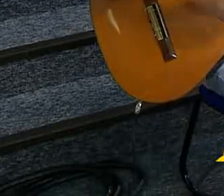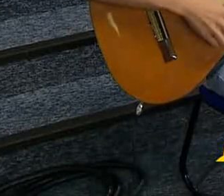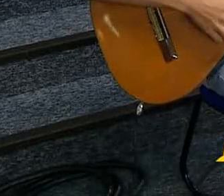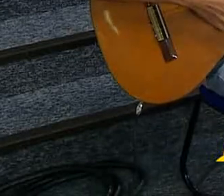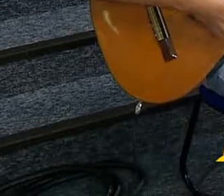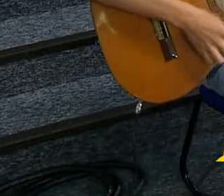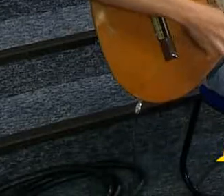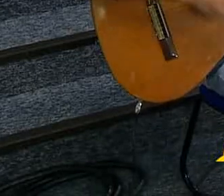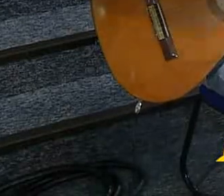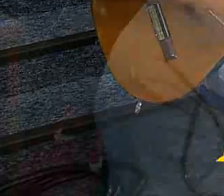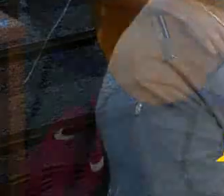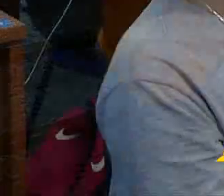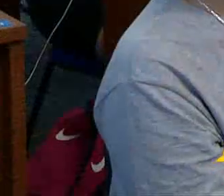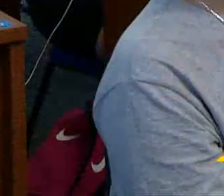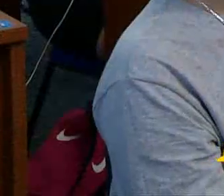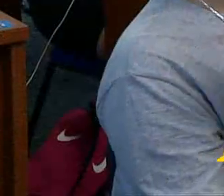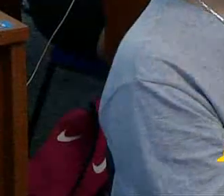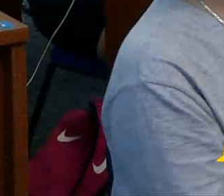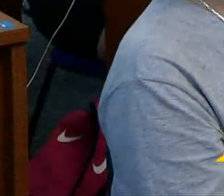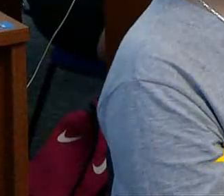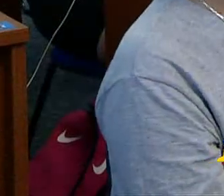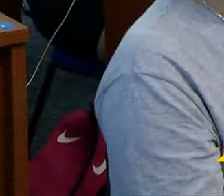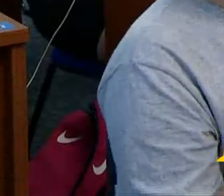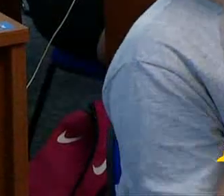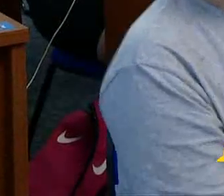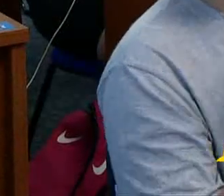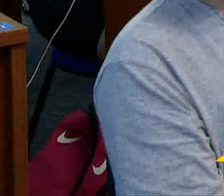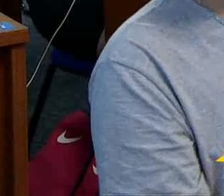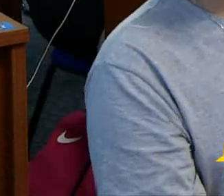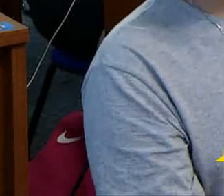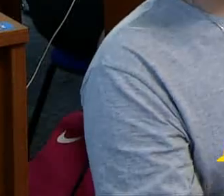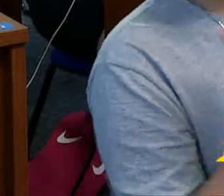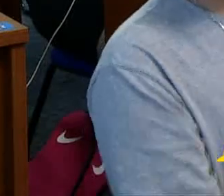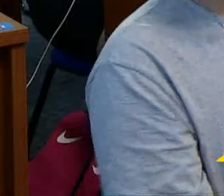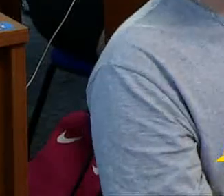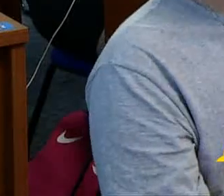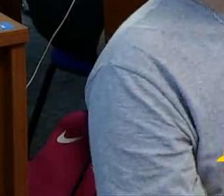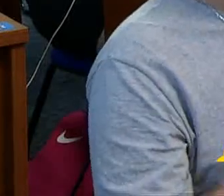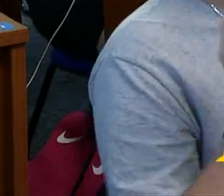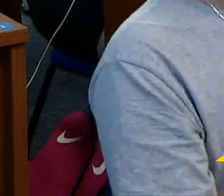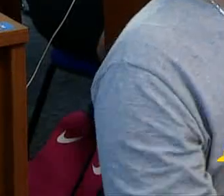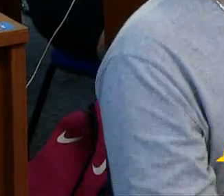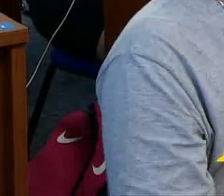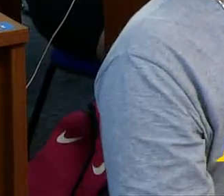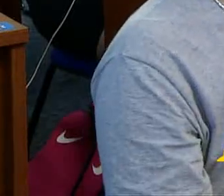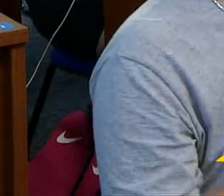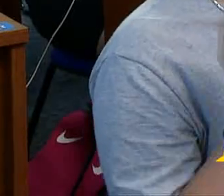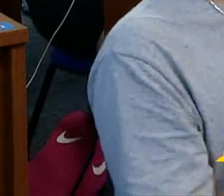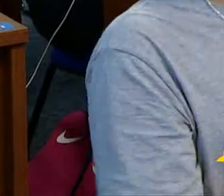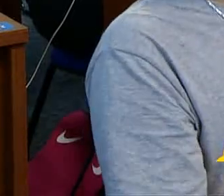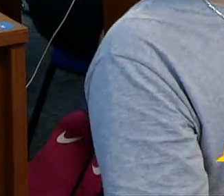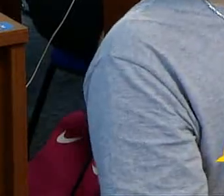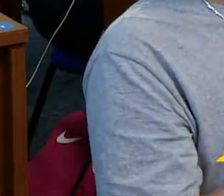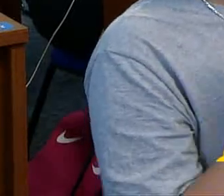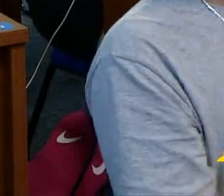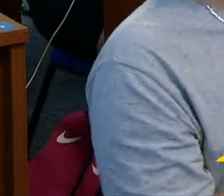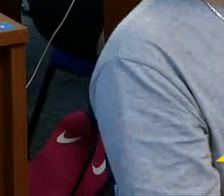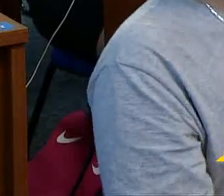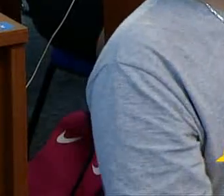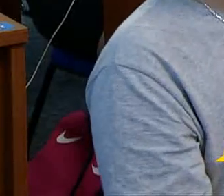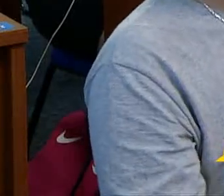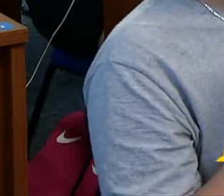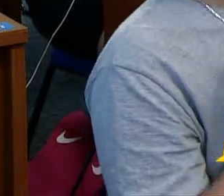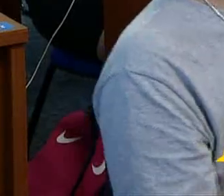dead. I couldn't stop, so I swerved to the right. I'll never forget